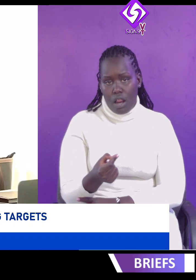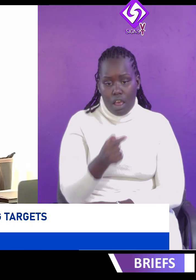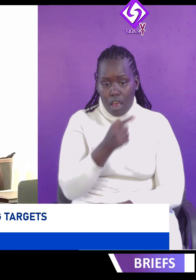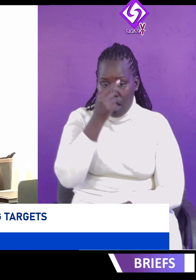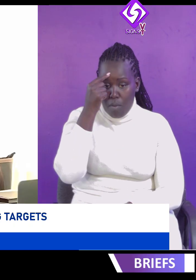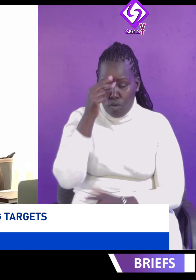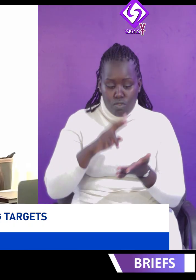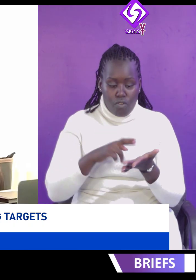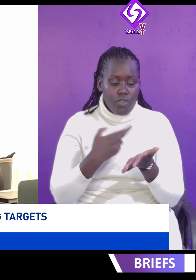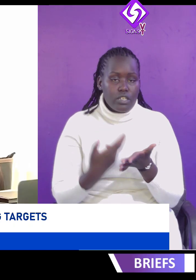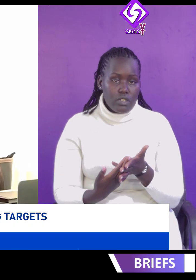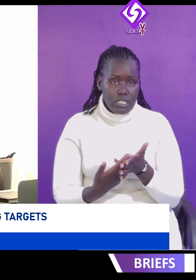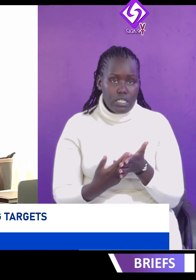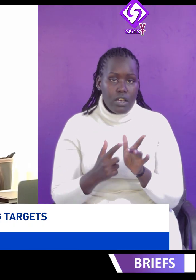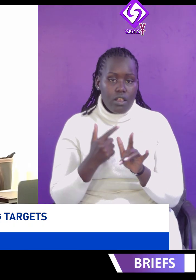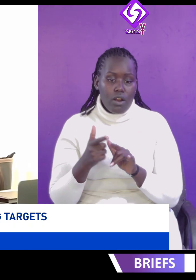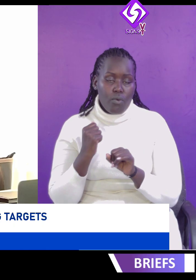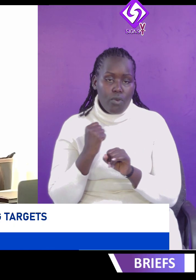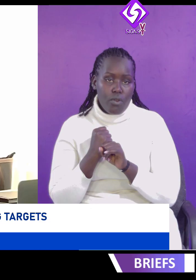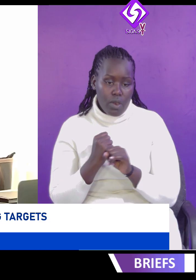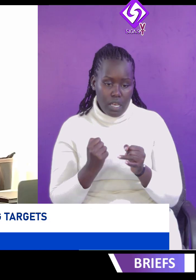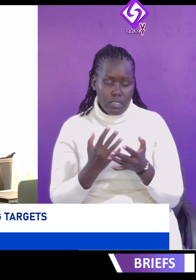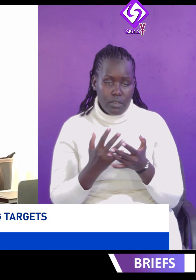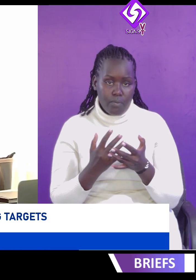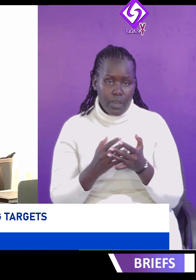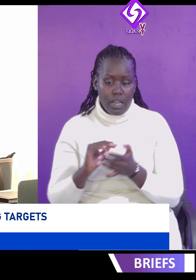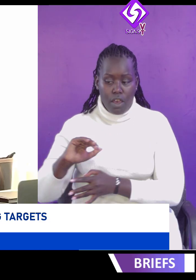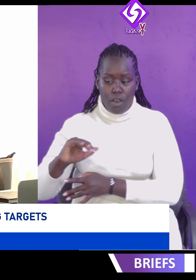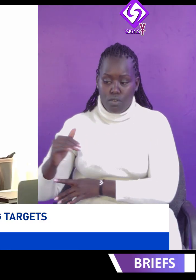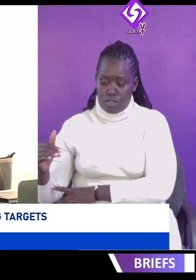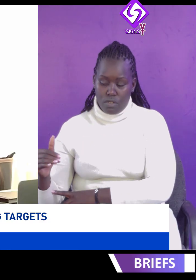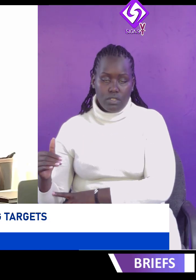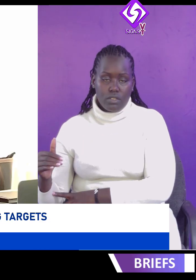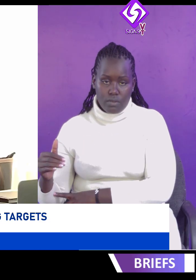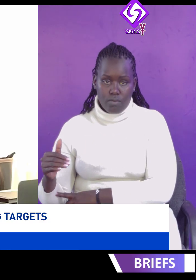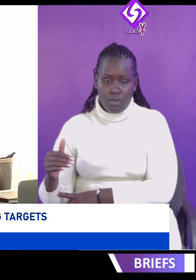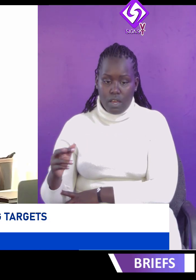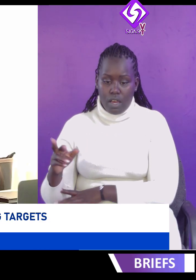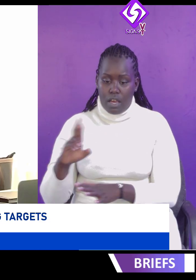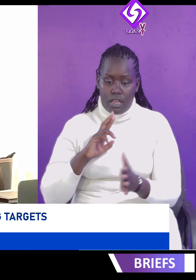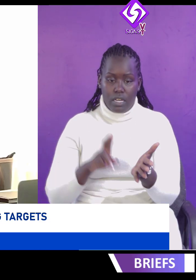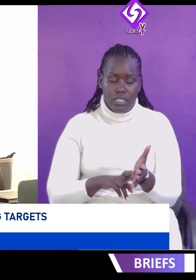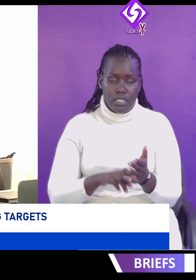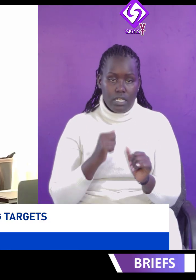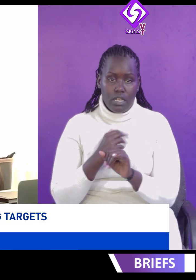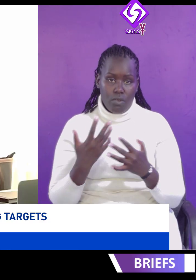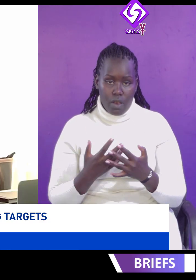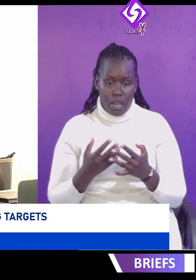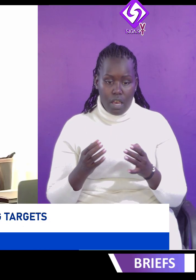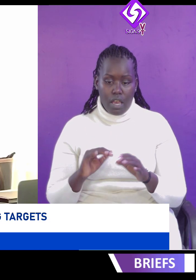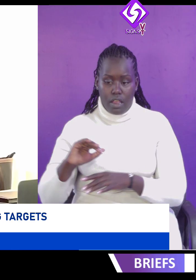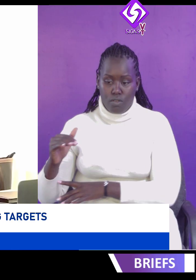of resources. We are doing it majorly in the constituency offices. So the registration is being done in the constituency